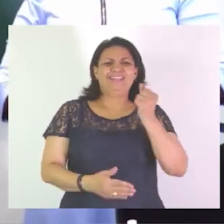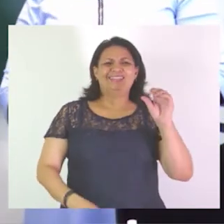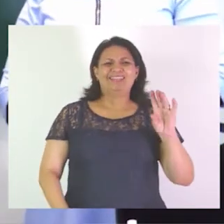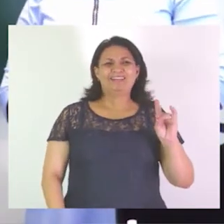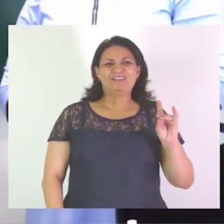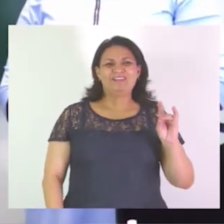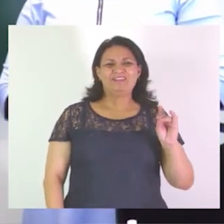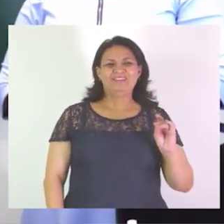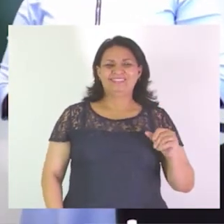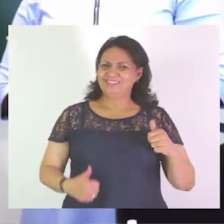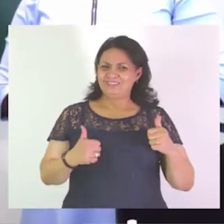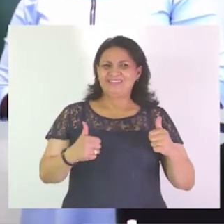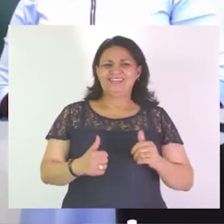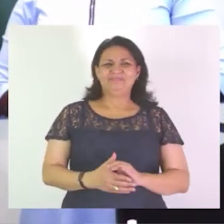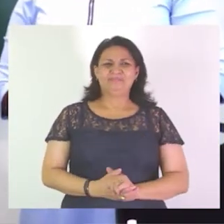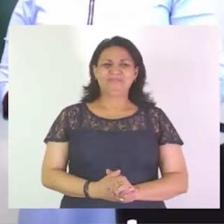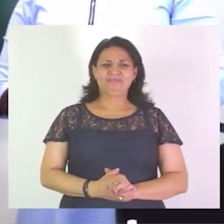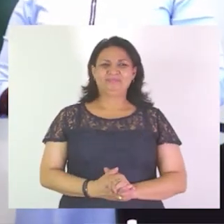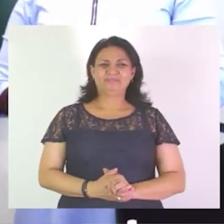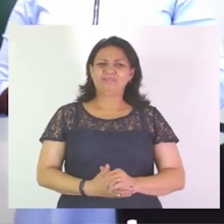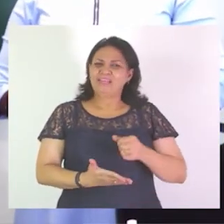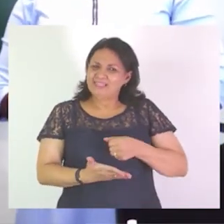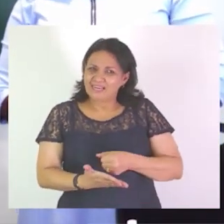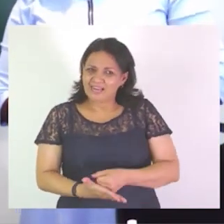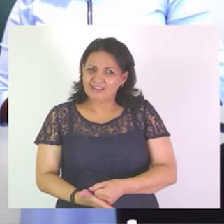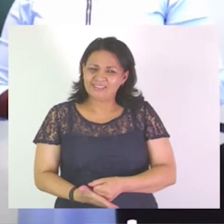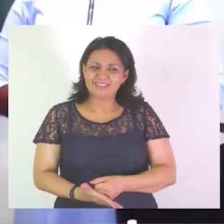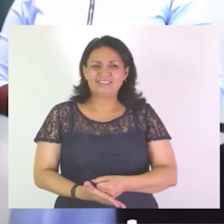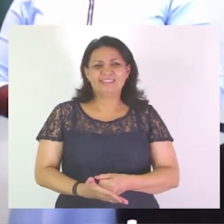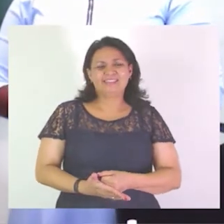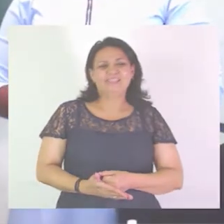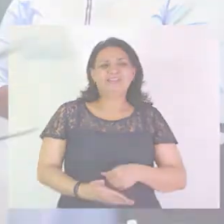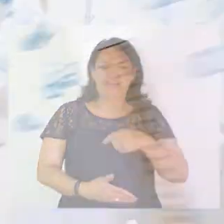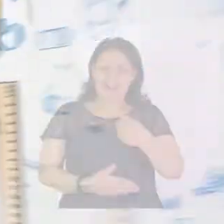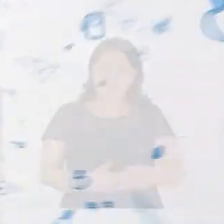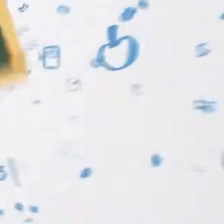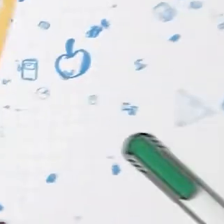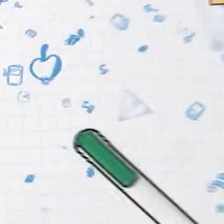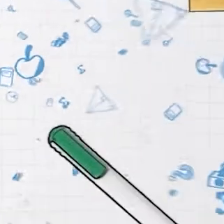proud of you. Let us now try and move on to the next exercise.